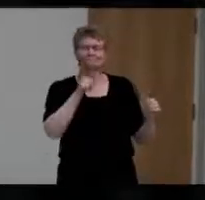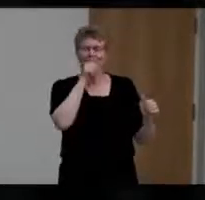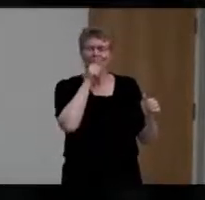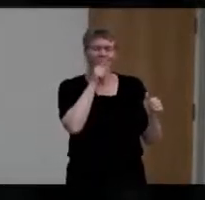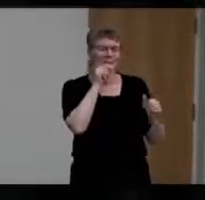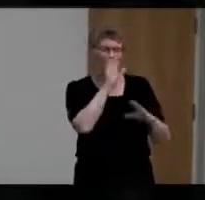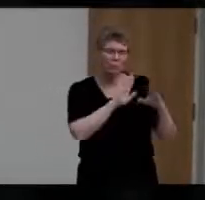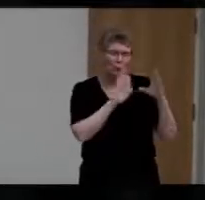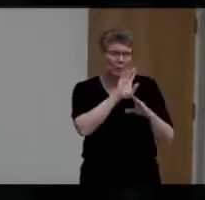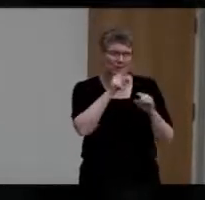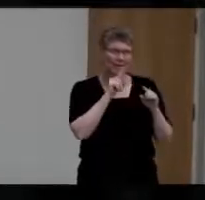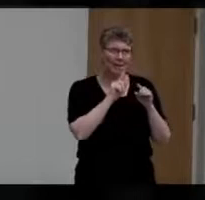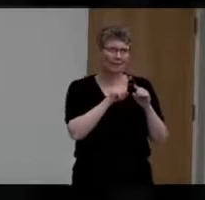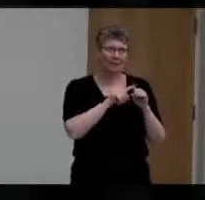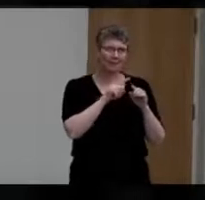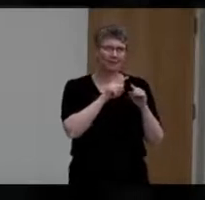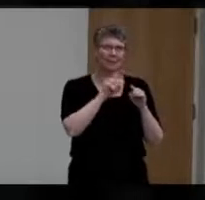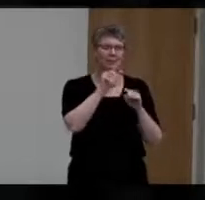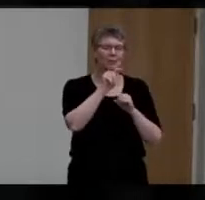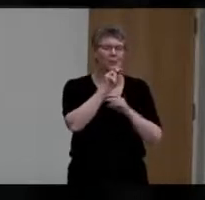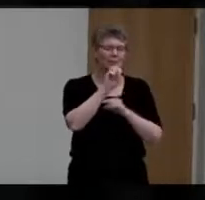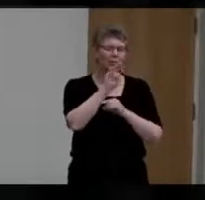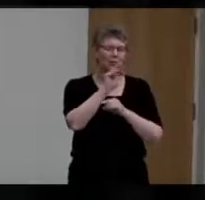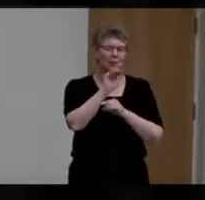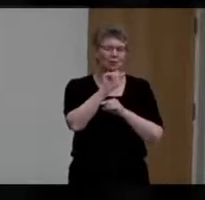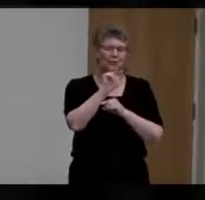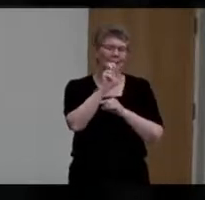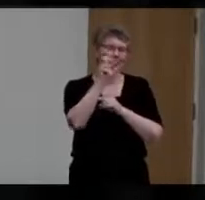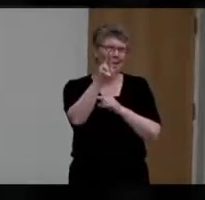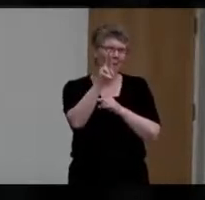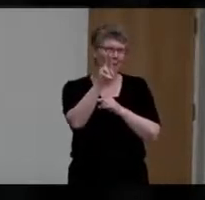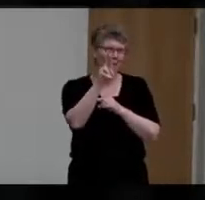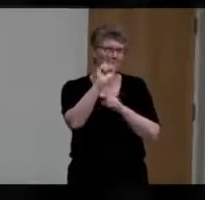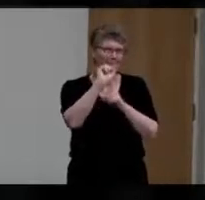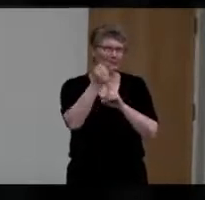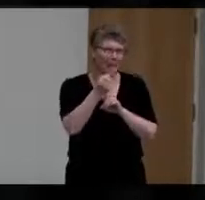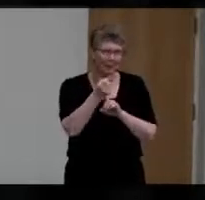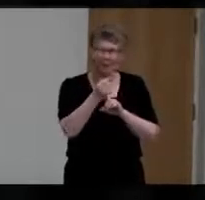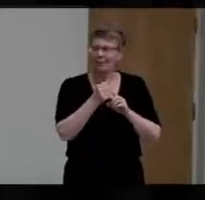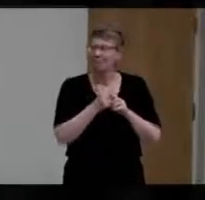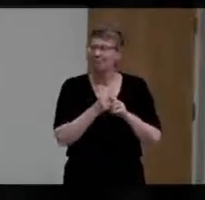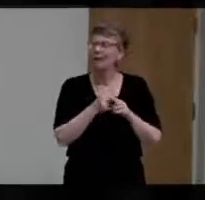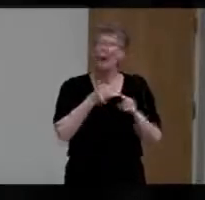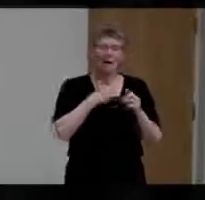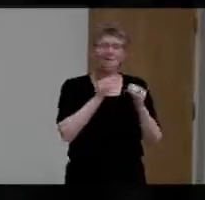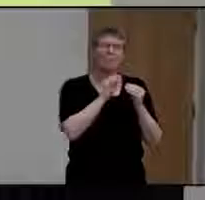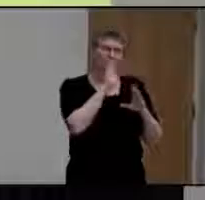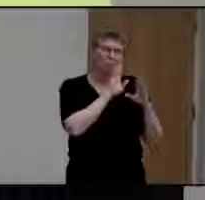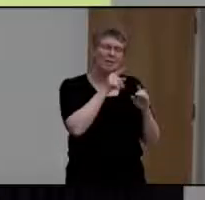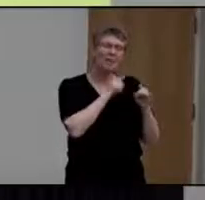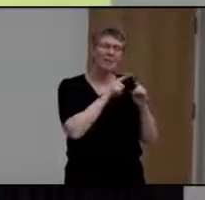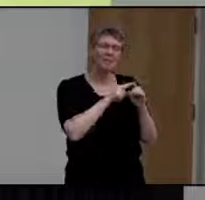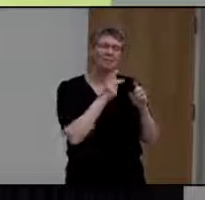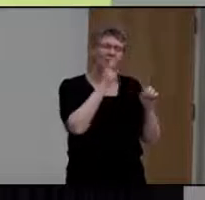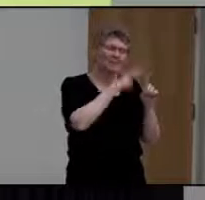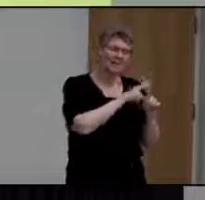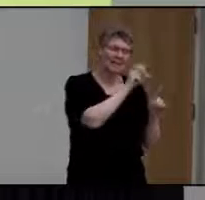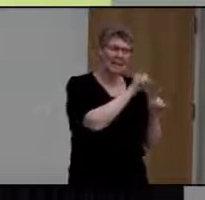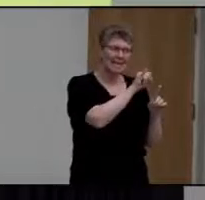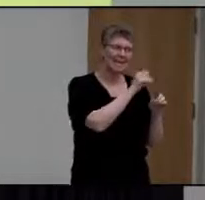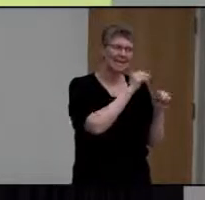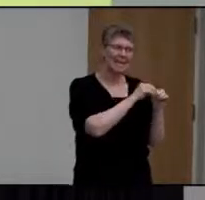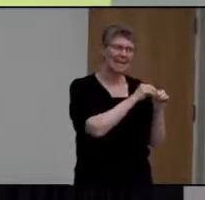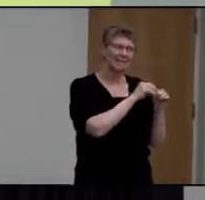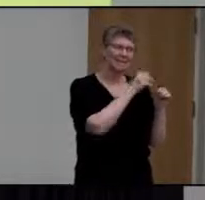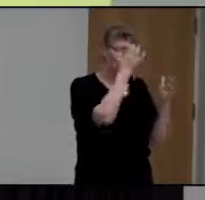more worried about getting AI algorithms in production in hospitals so we can use them for good. But what's the is it Boston Robotics or